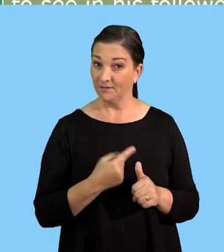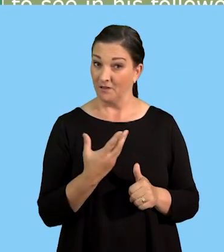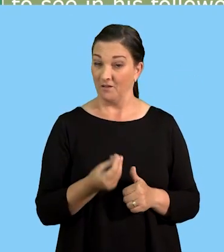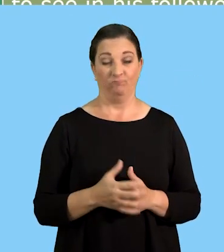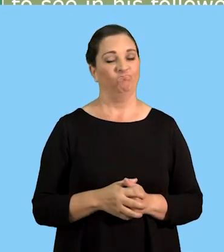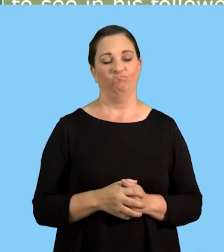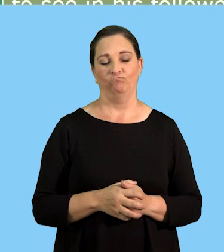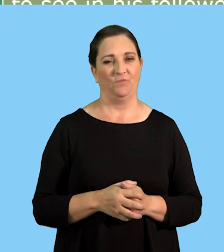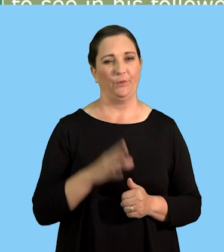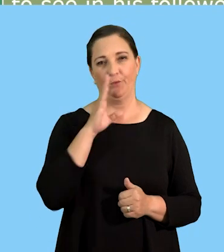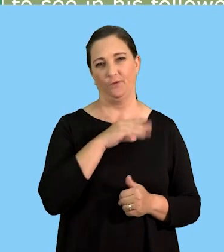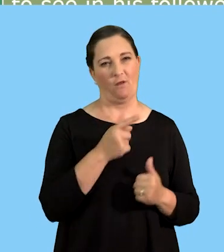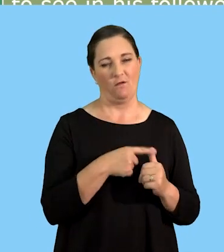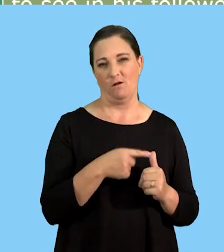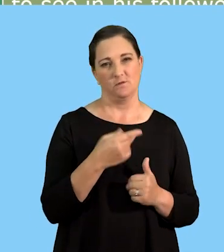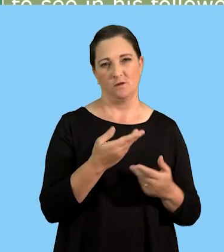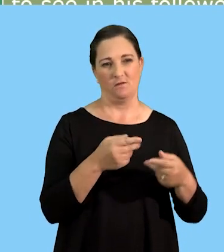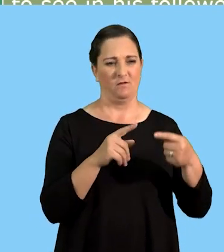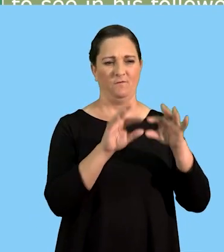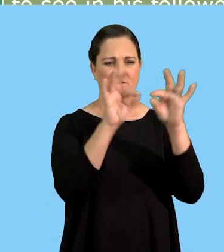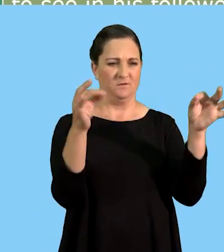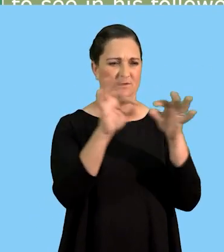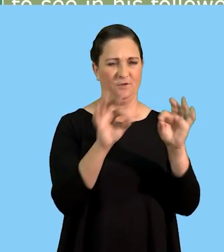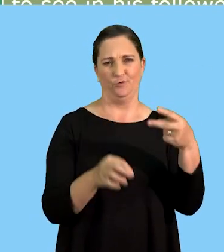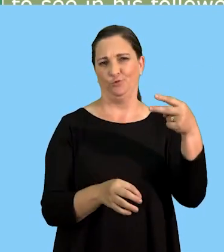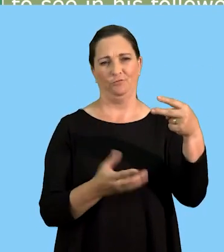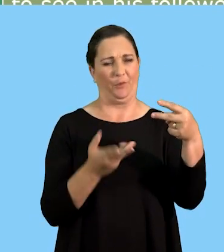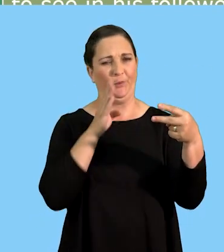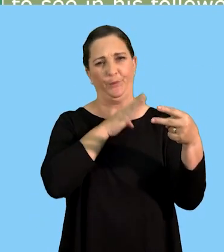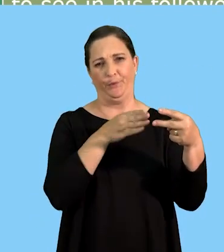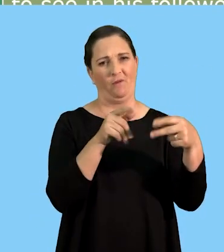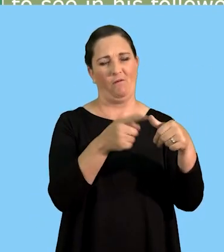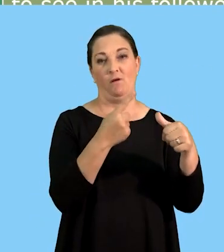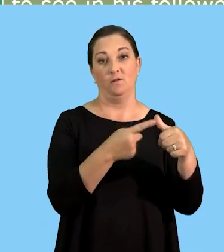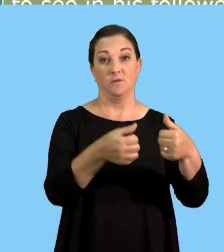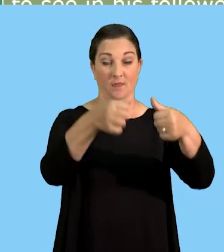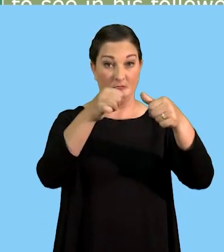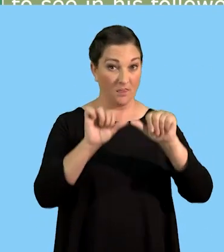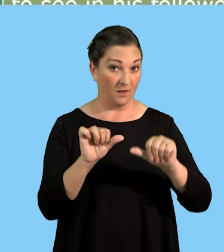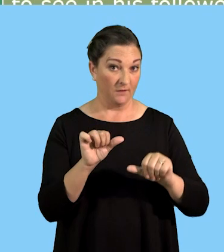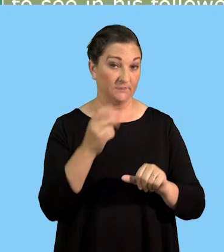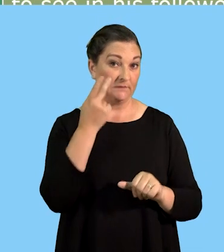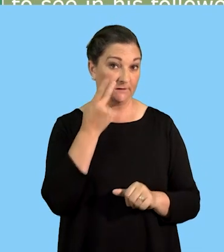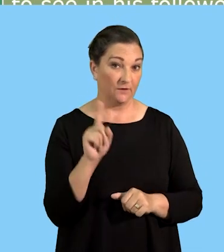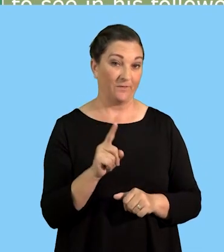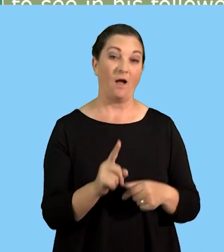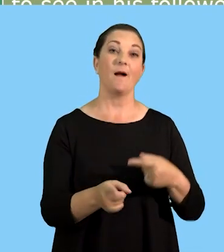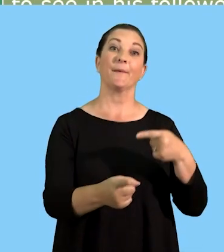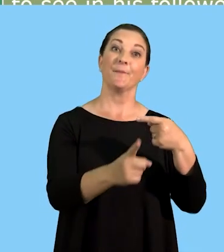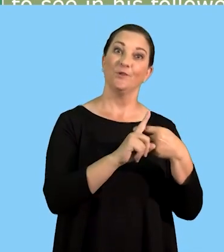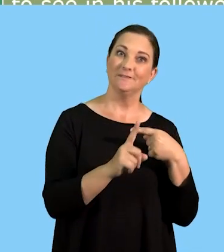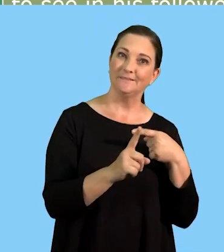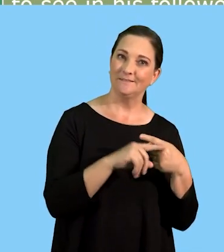don't have an answer in those first 2 sentences. However, when we look into the other one, which says now he has